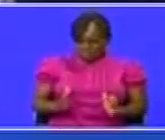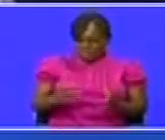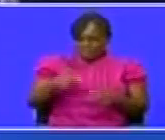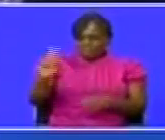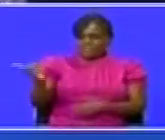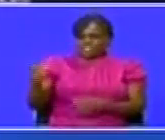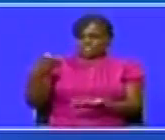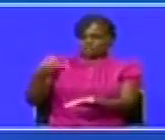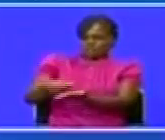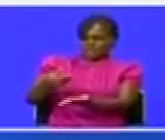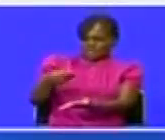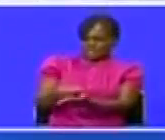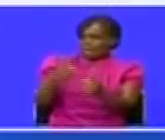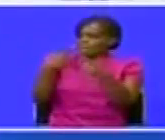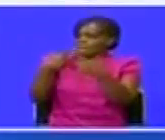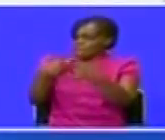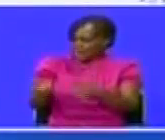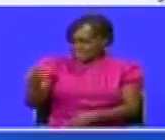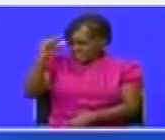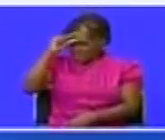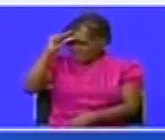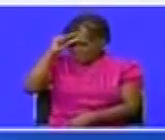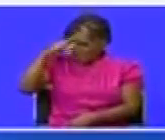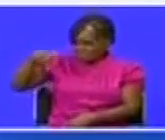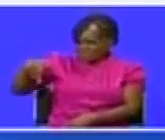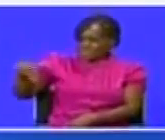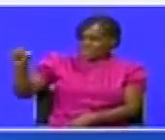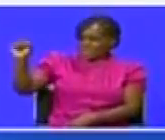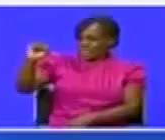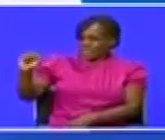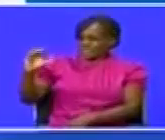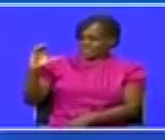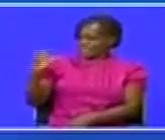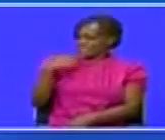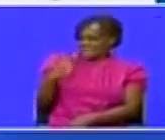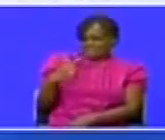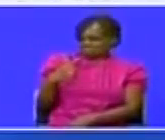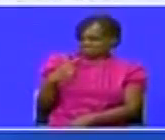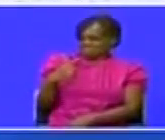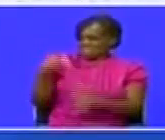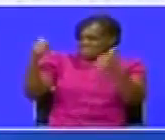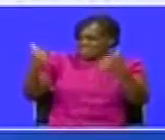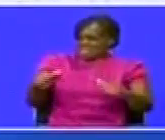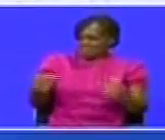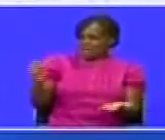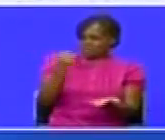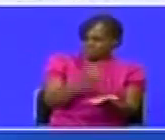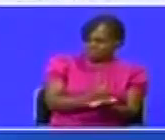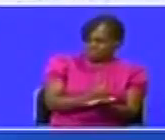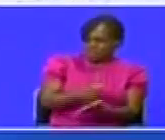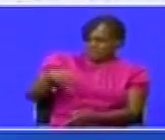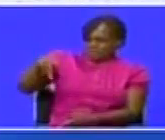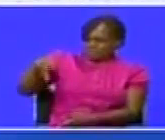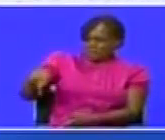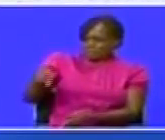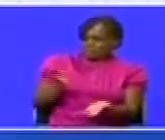of Finance. But the government employer, the Public Service Commissioner, said Waititu was never employed by the Public Service